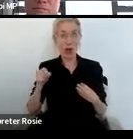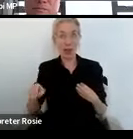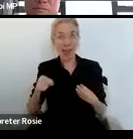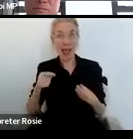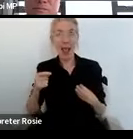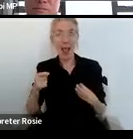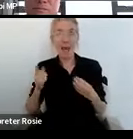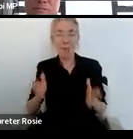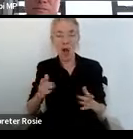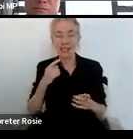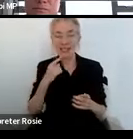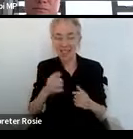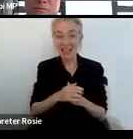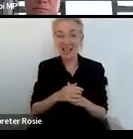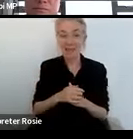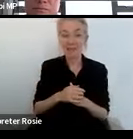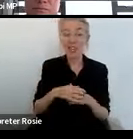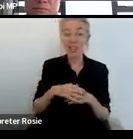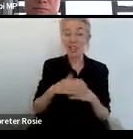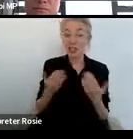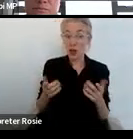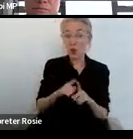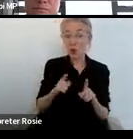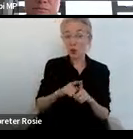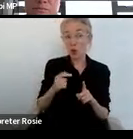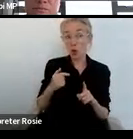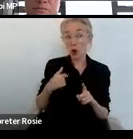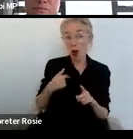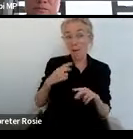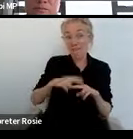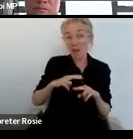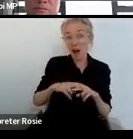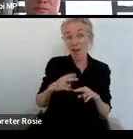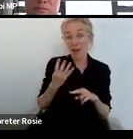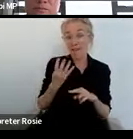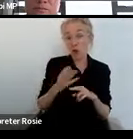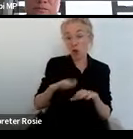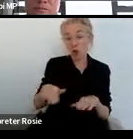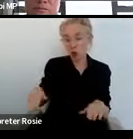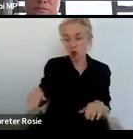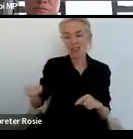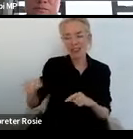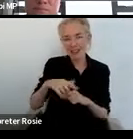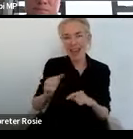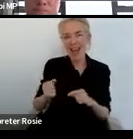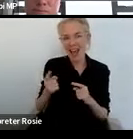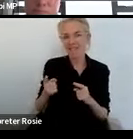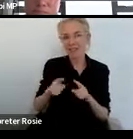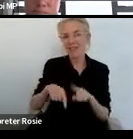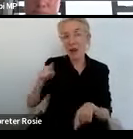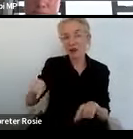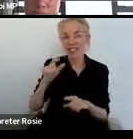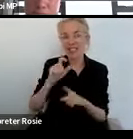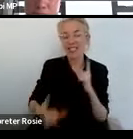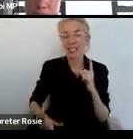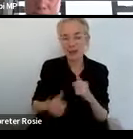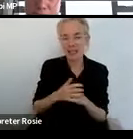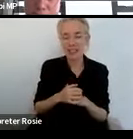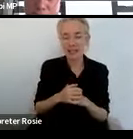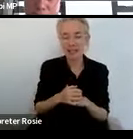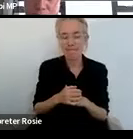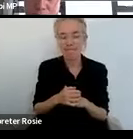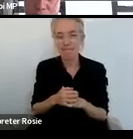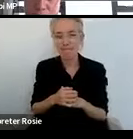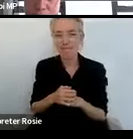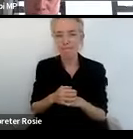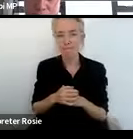Asperger's, ADHD, and severe mental health in our family. So I'm coming from a place of lived experience through my family members. It was 3 years ago when I first